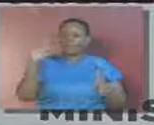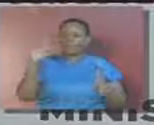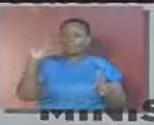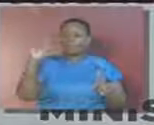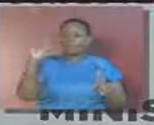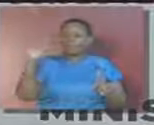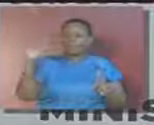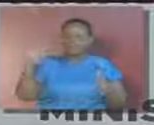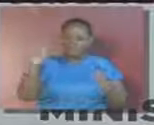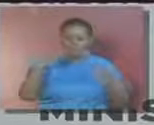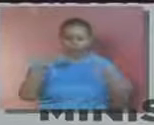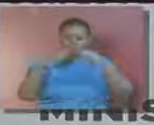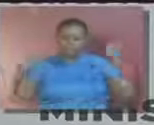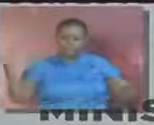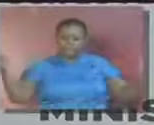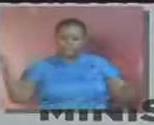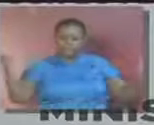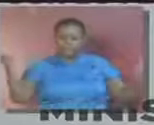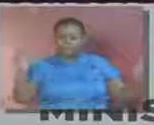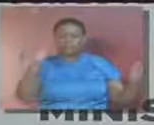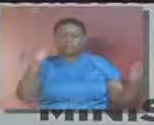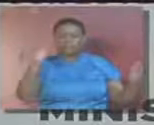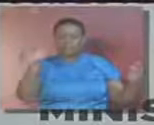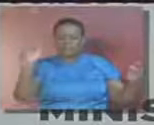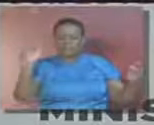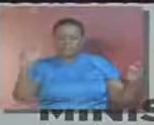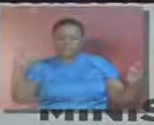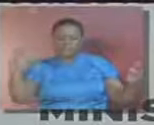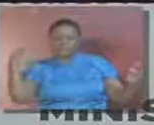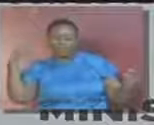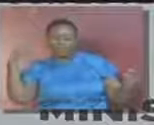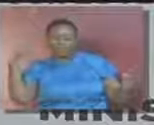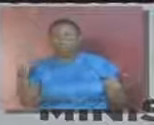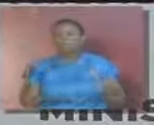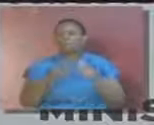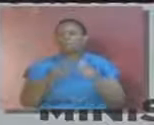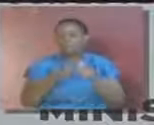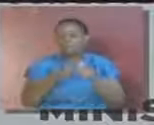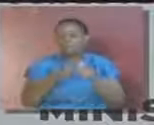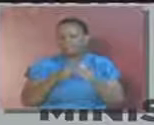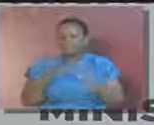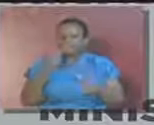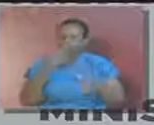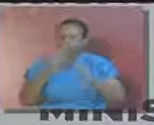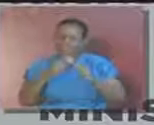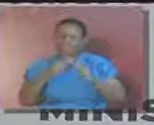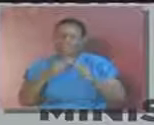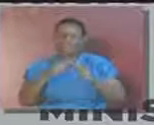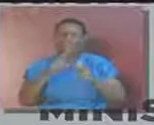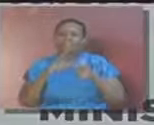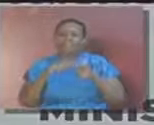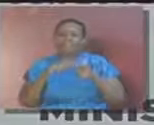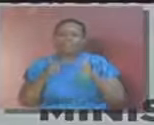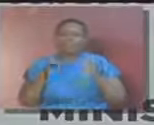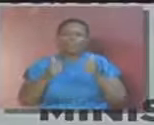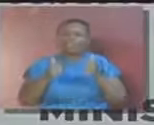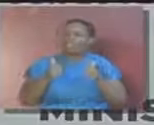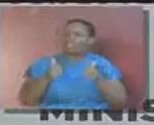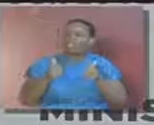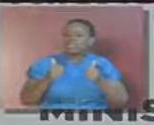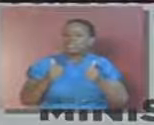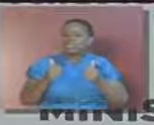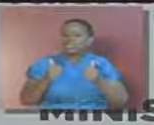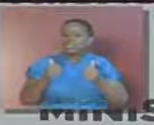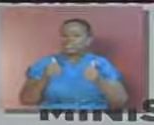please state your name and the name of the media house that you represent. We ask for no more than 2 brief questions, and please